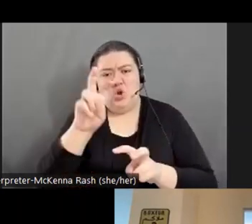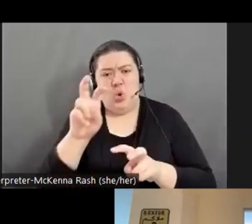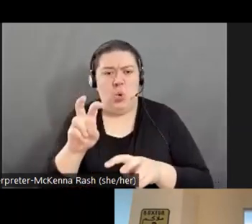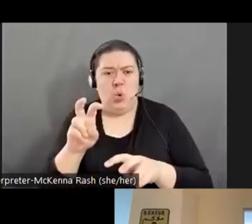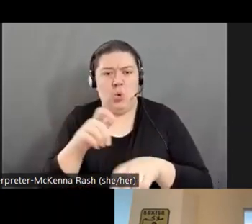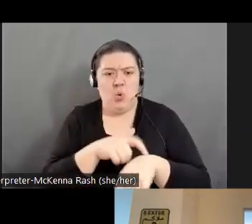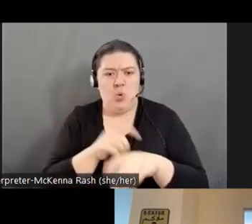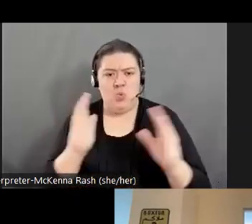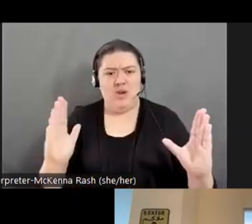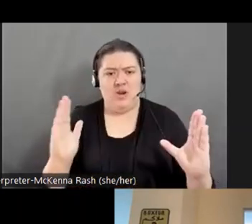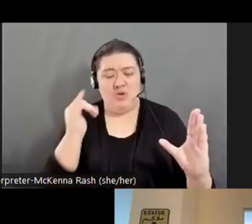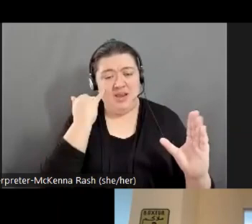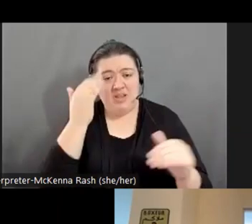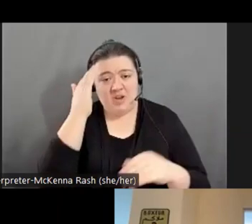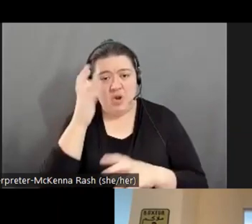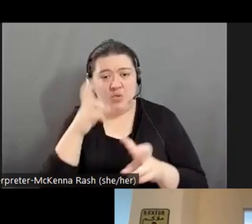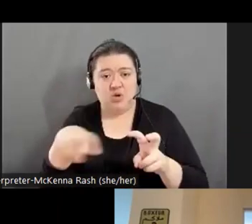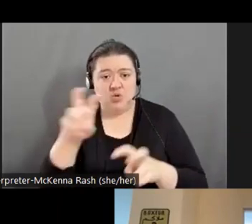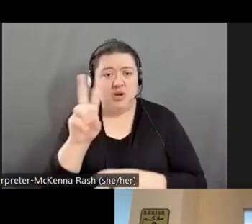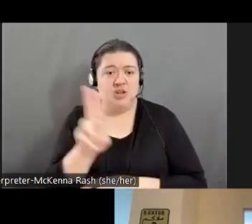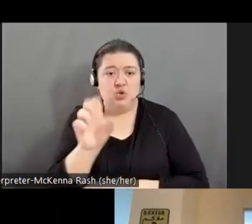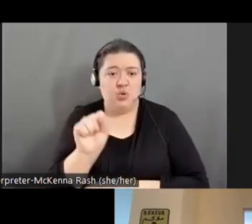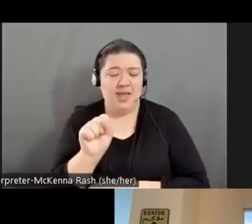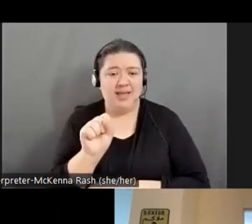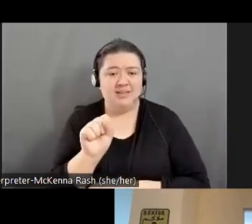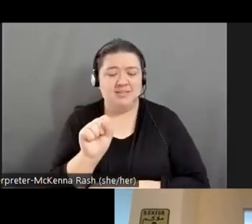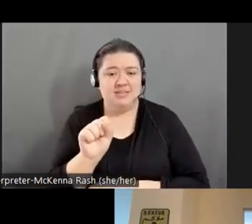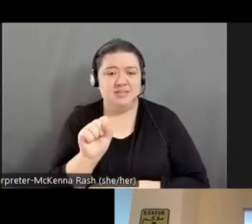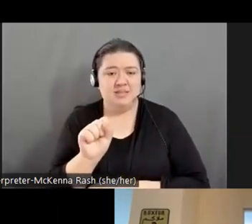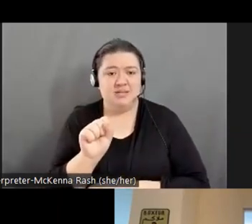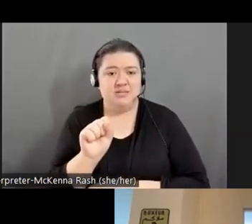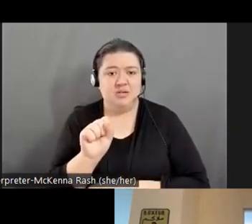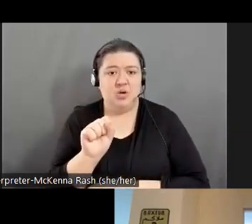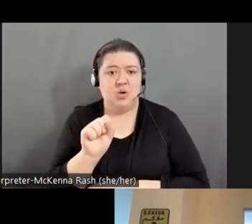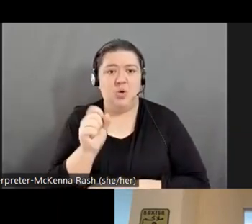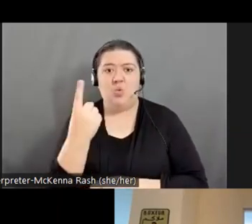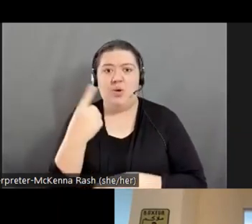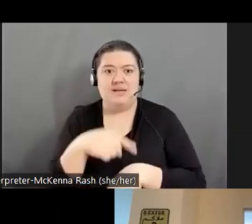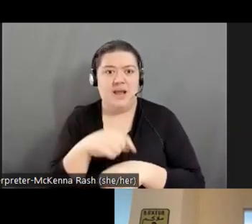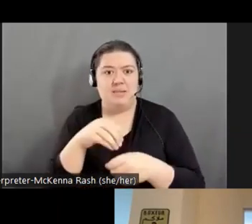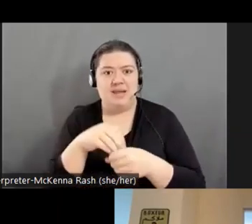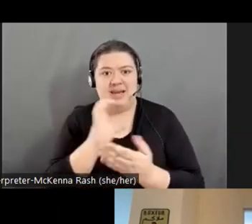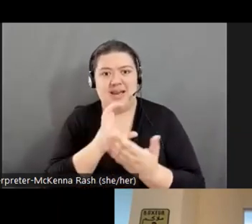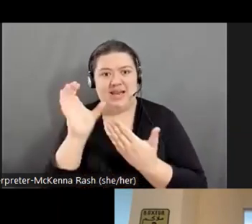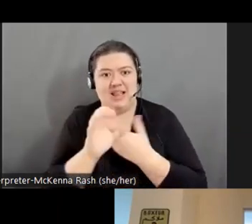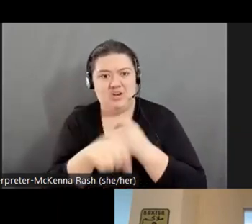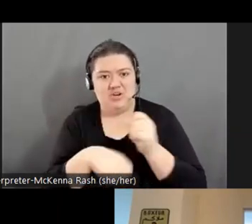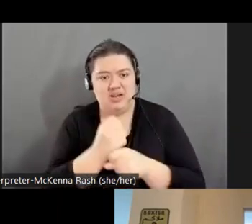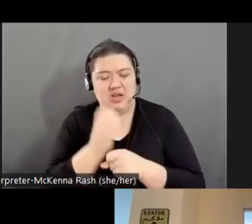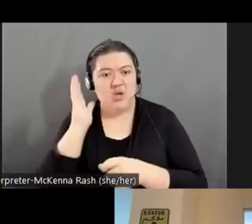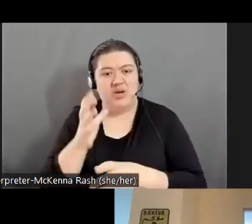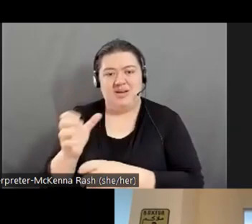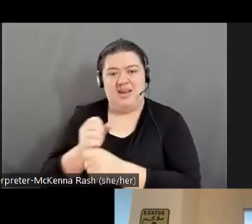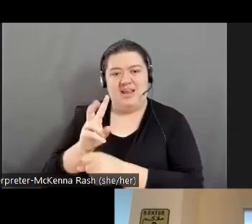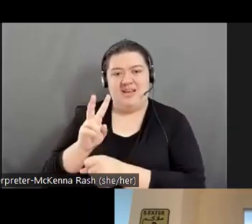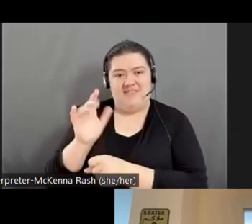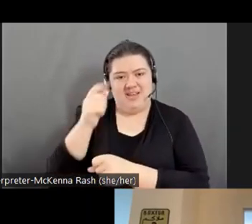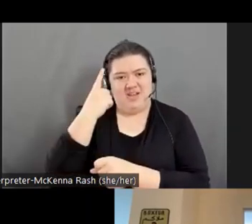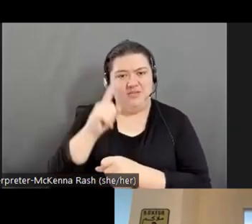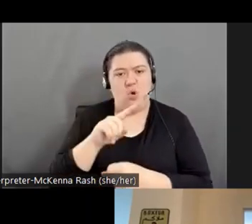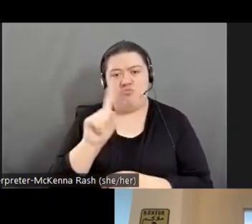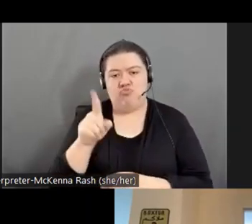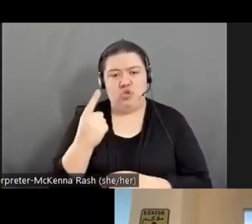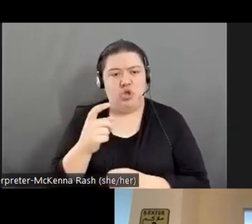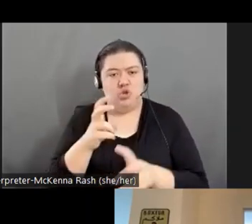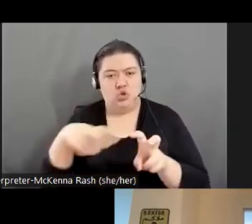they're just going to be touring the US once in a calendar year, they'll just get the visa for the duration of the tour.